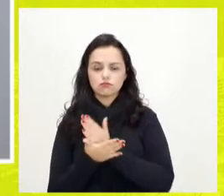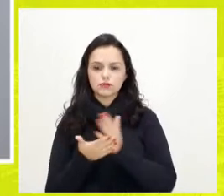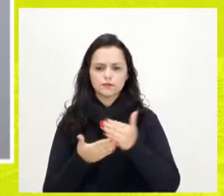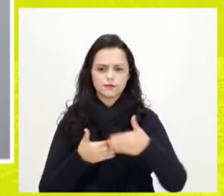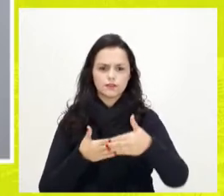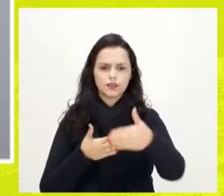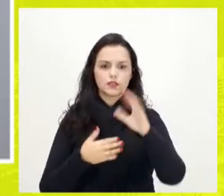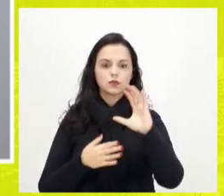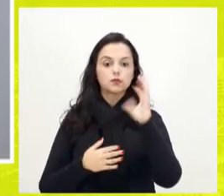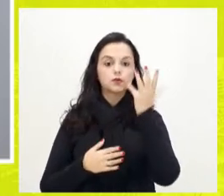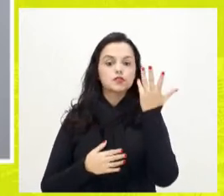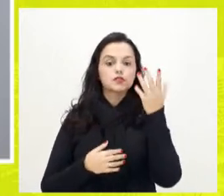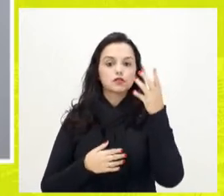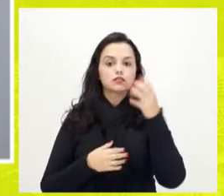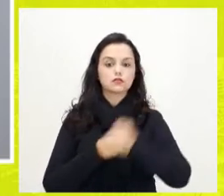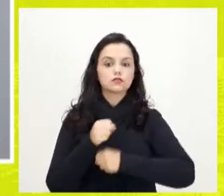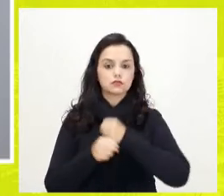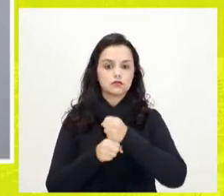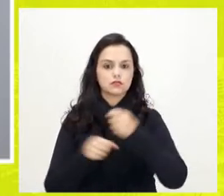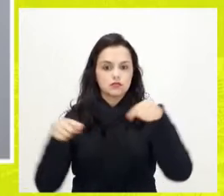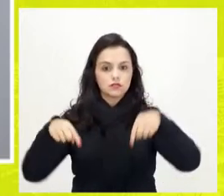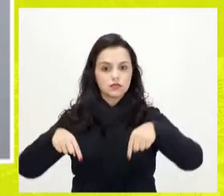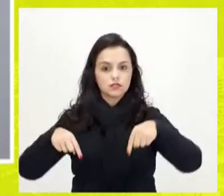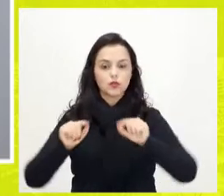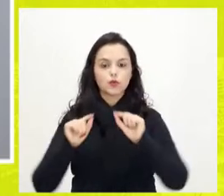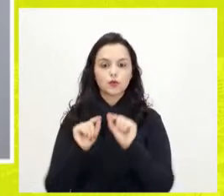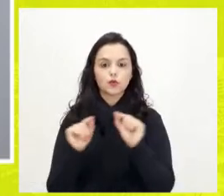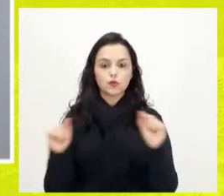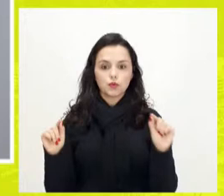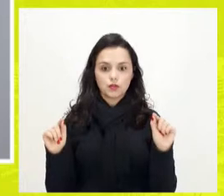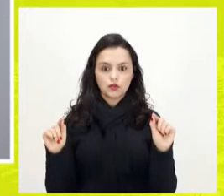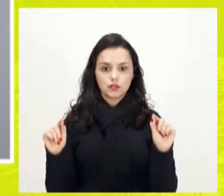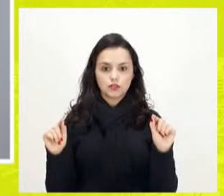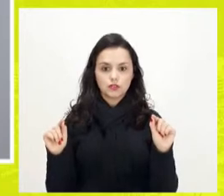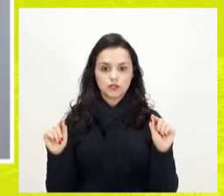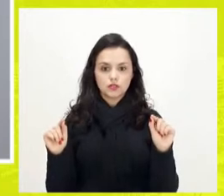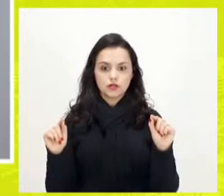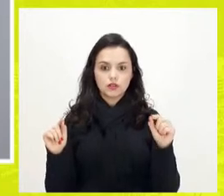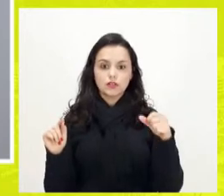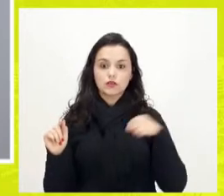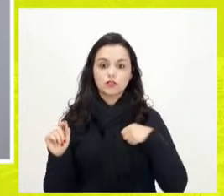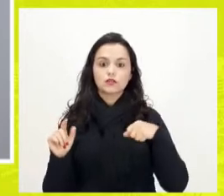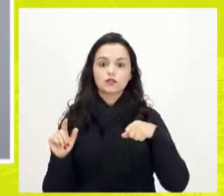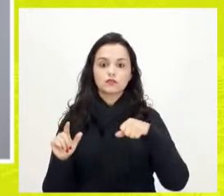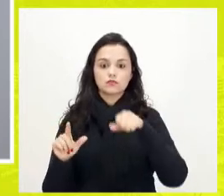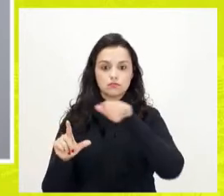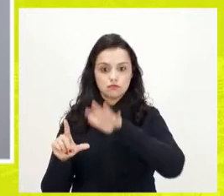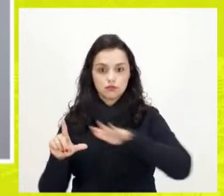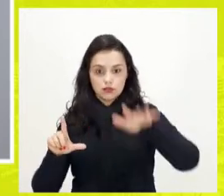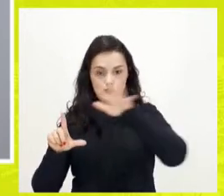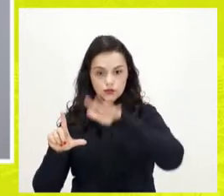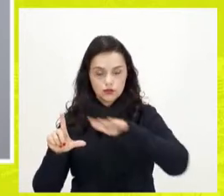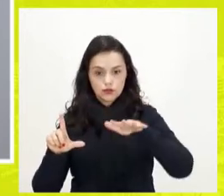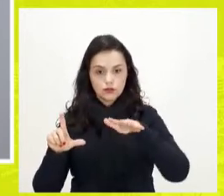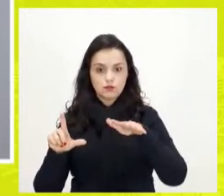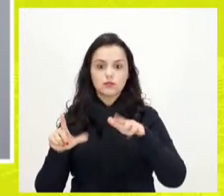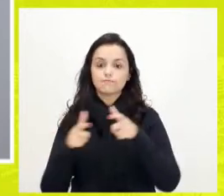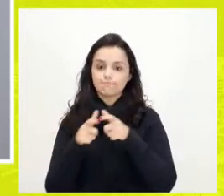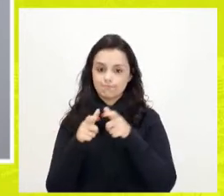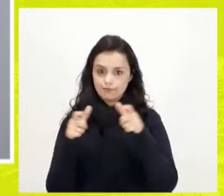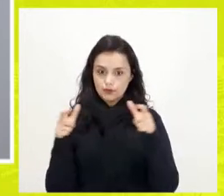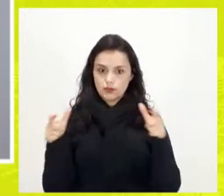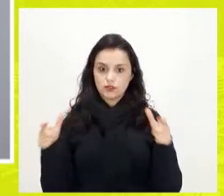some trends are important to be mentioned there is a trend that the big platforms